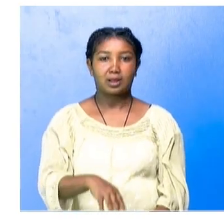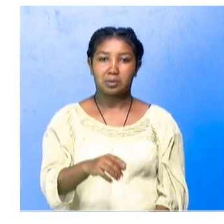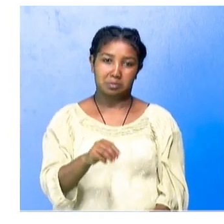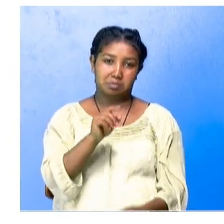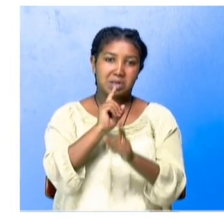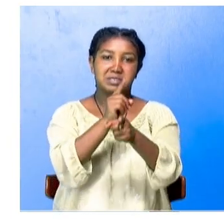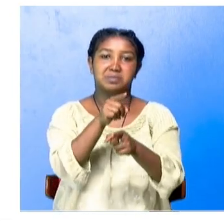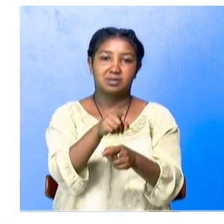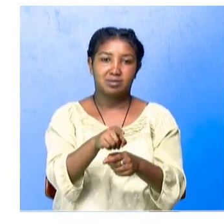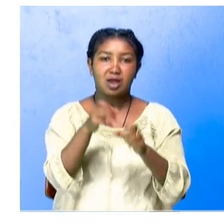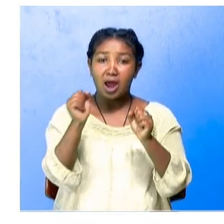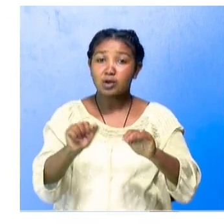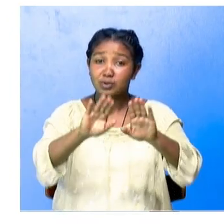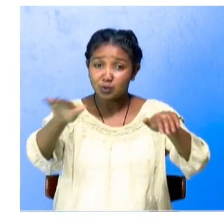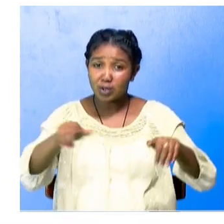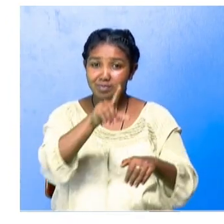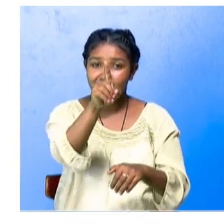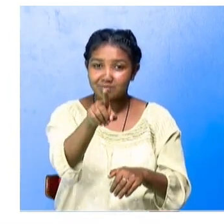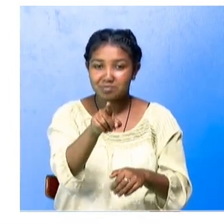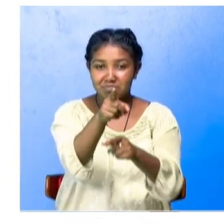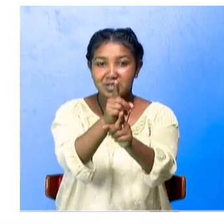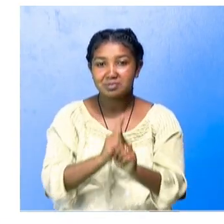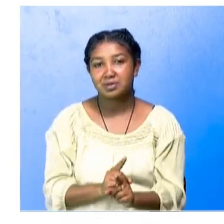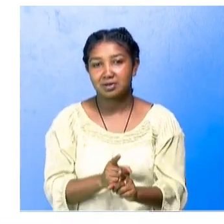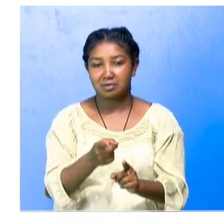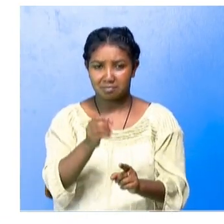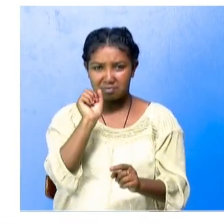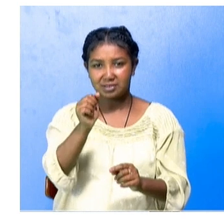yes, I can swim.